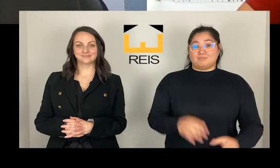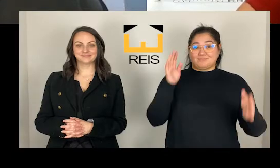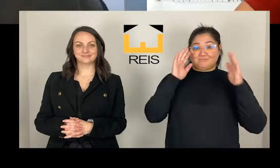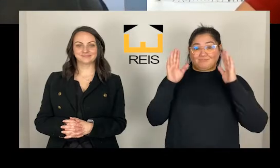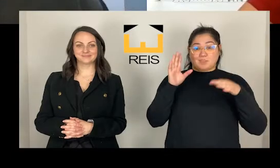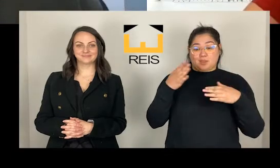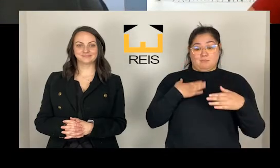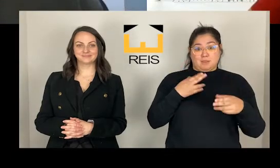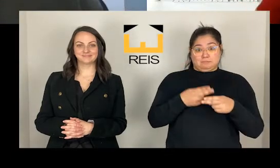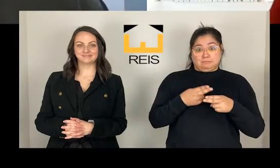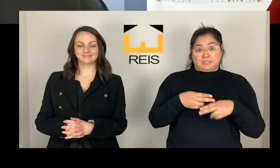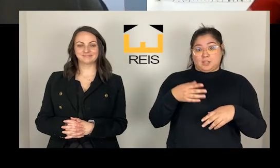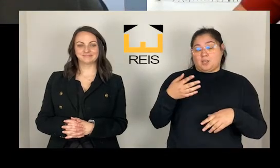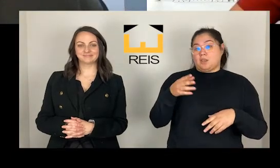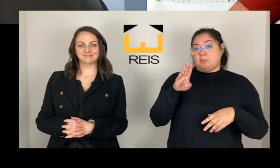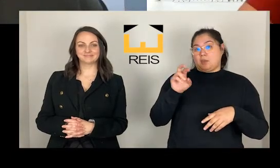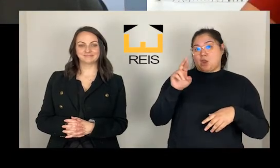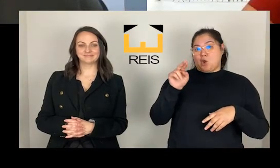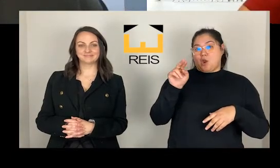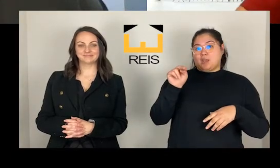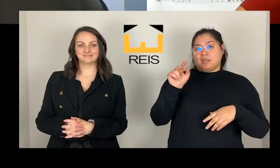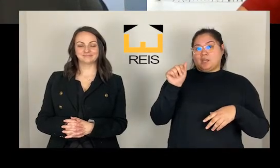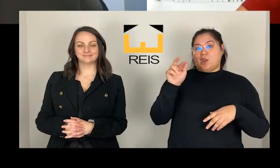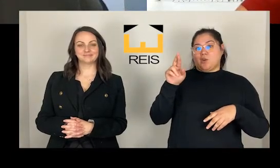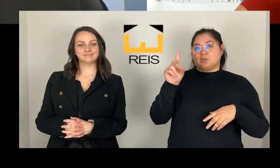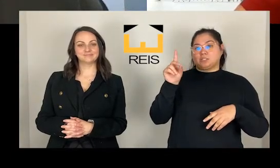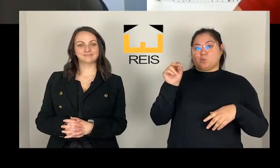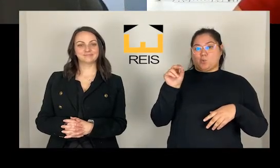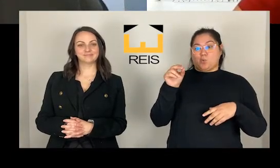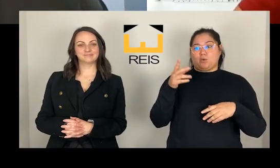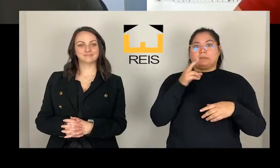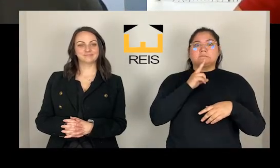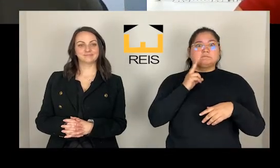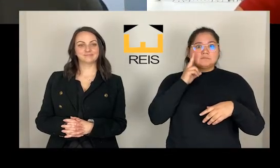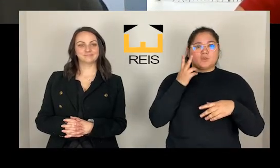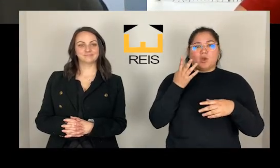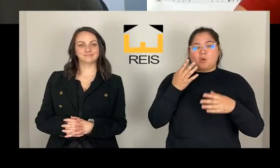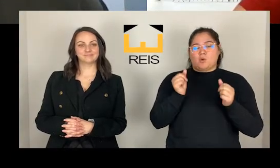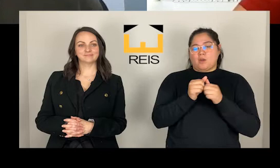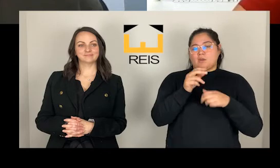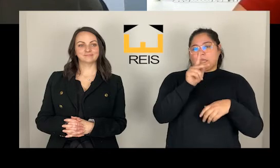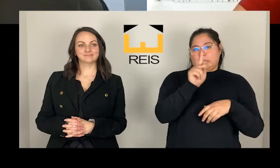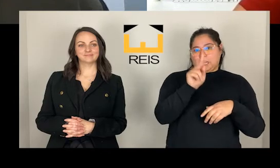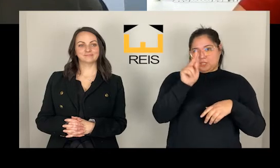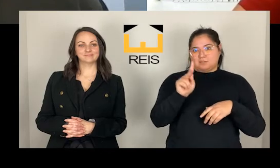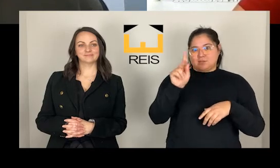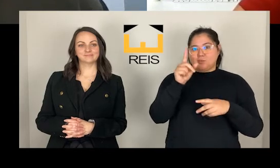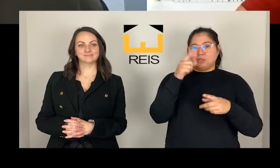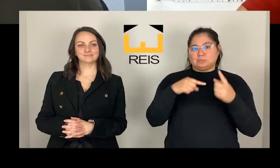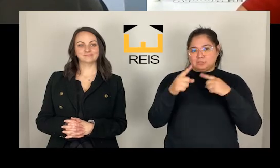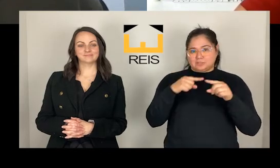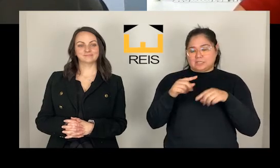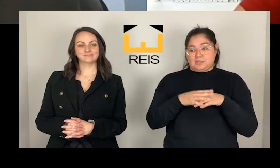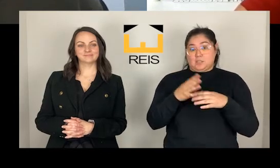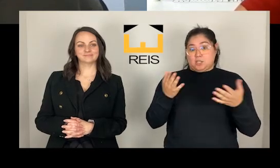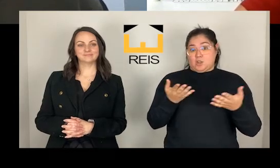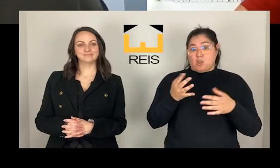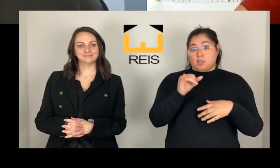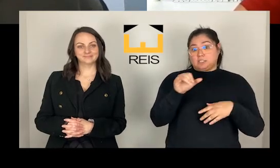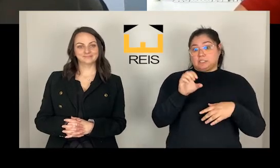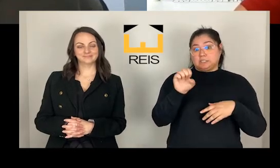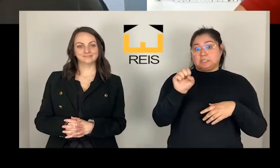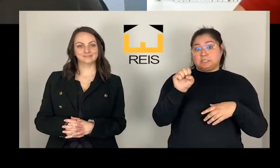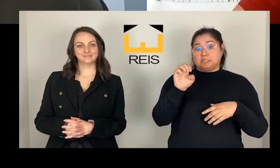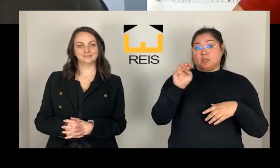Hey guys, my name is Bernardo Vallerino and I'm with KW Science. Today we have Jesse Mitchell. He is with Gold Financial and he is one of our